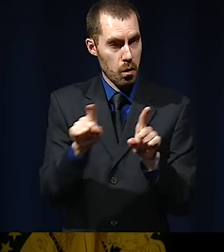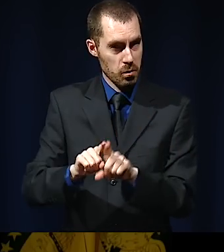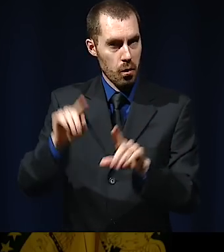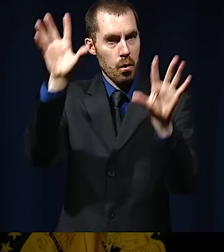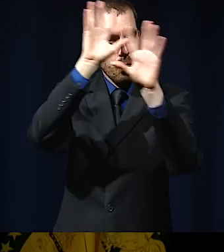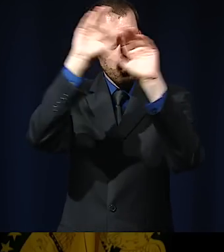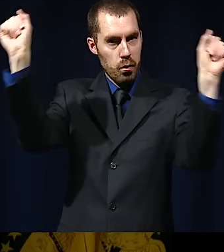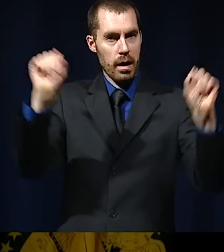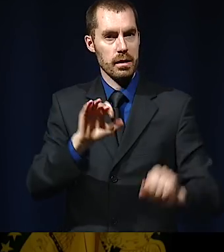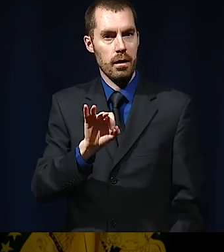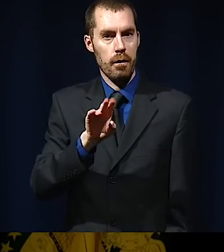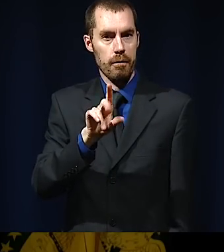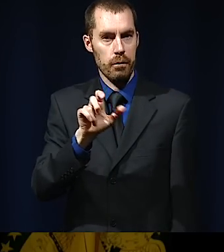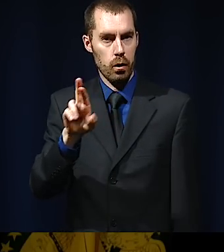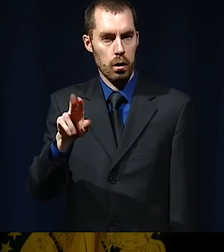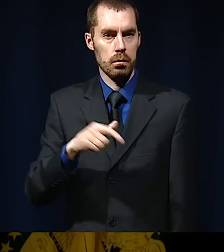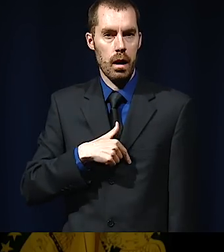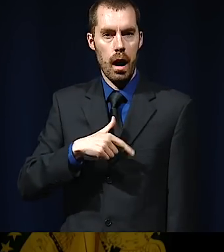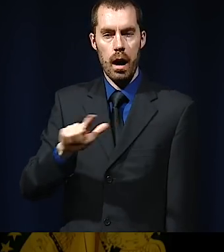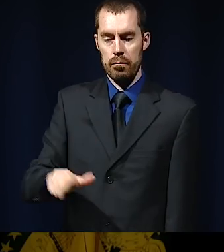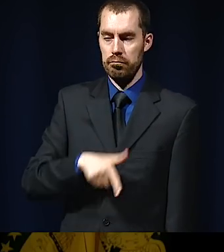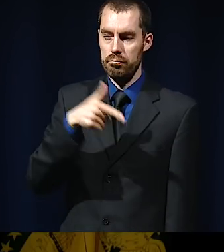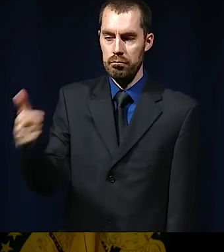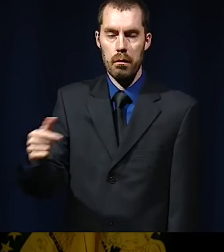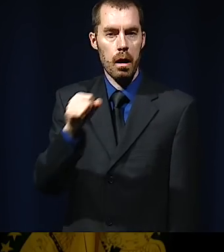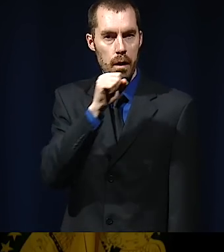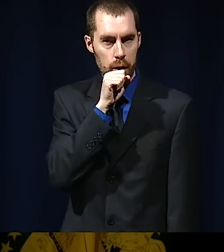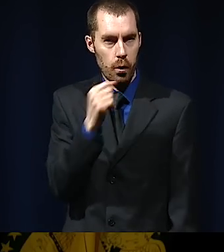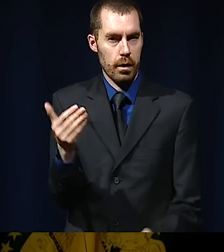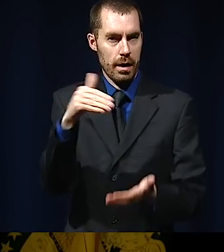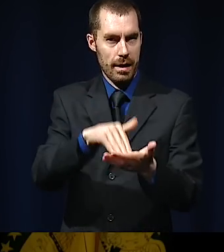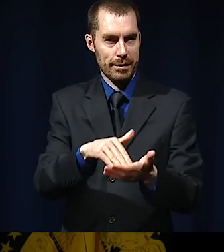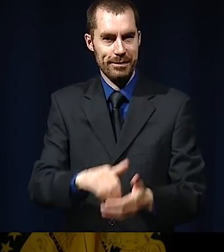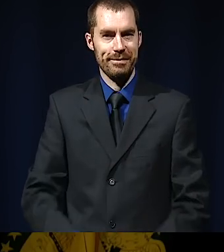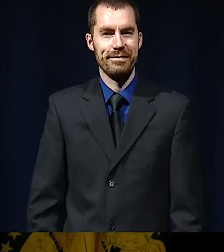President Fuller, whom I invite to take the microphone once more.